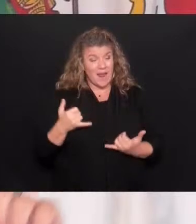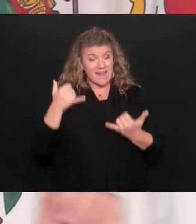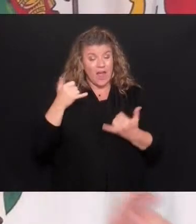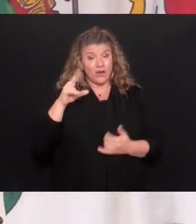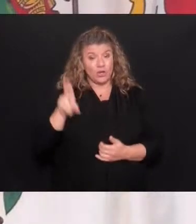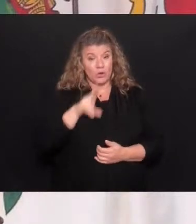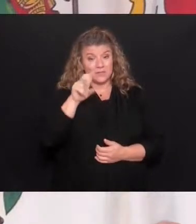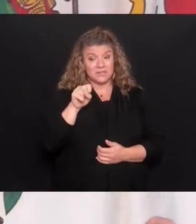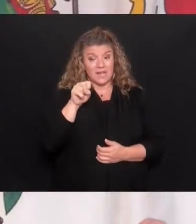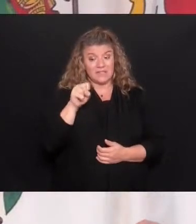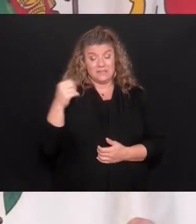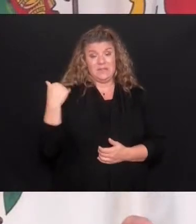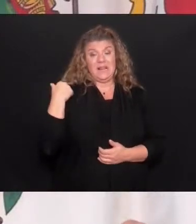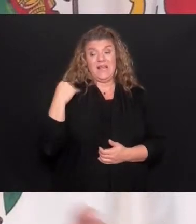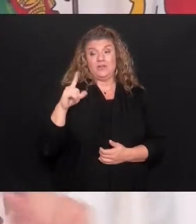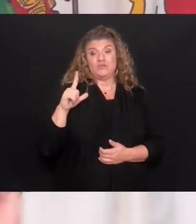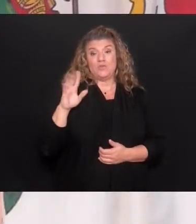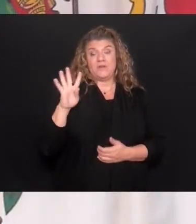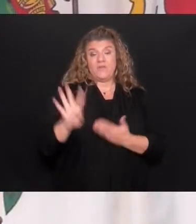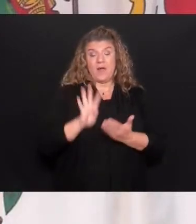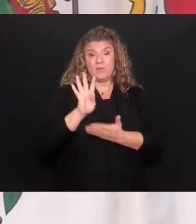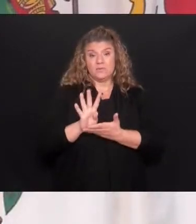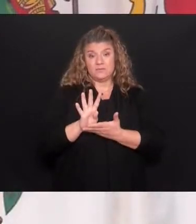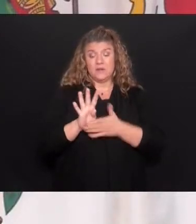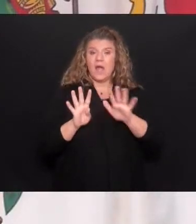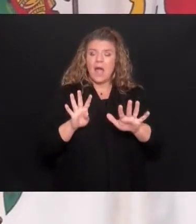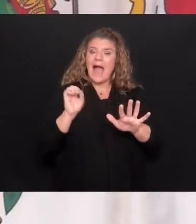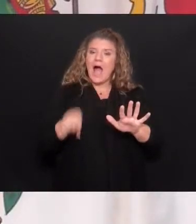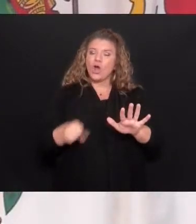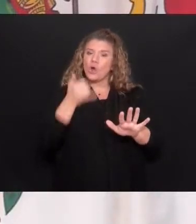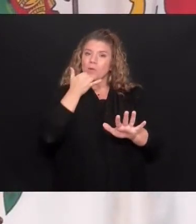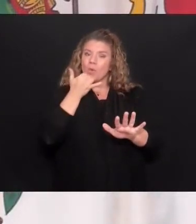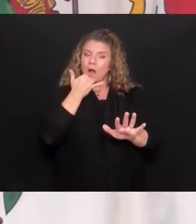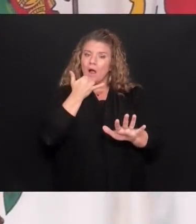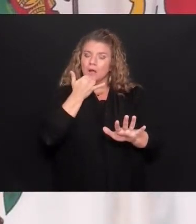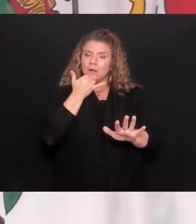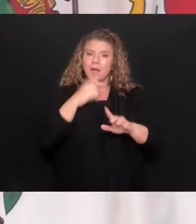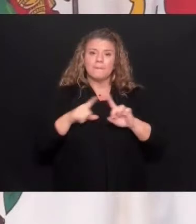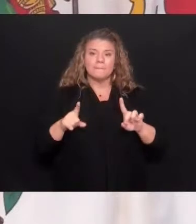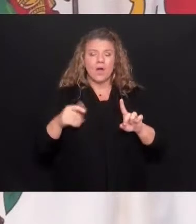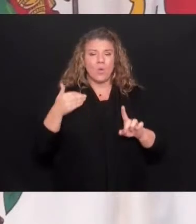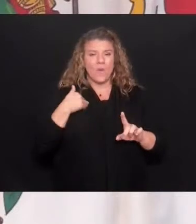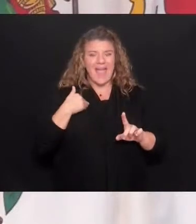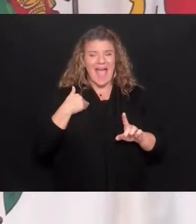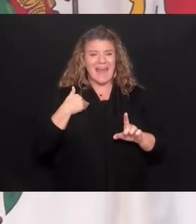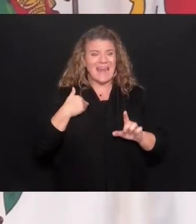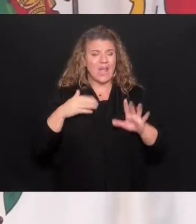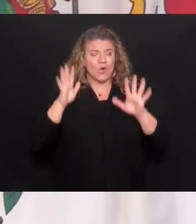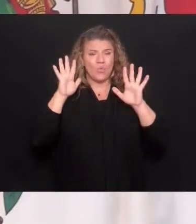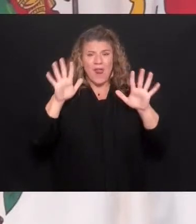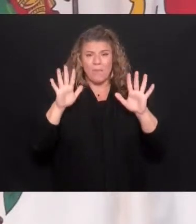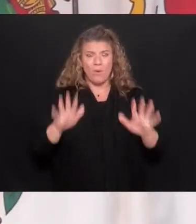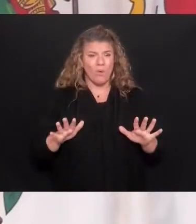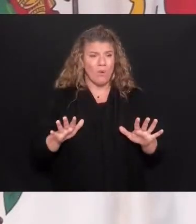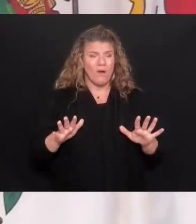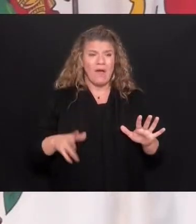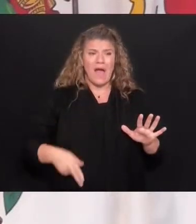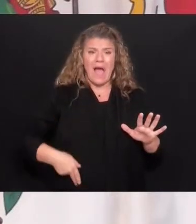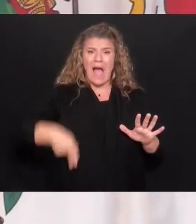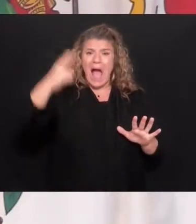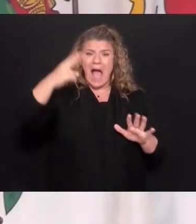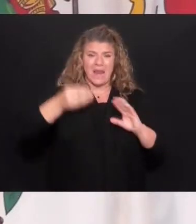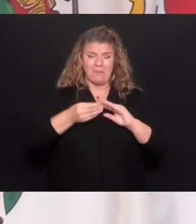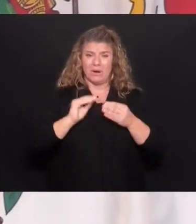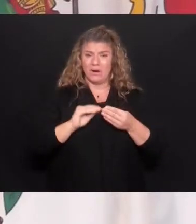in the last 24 hours, and I could be wrong about this, but we had an incredibly high